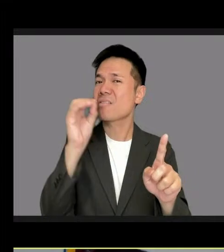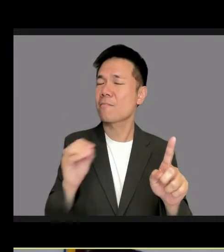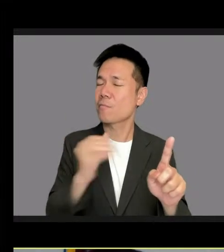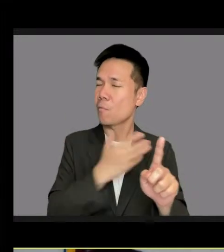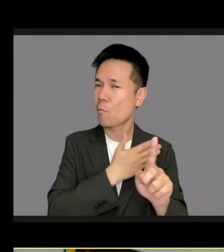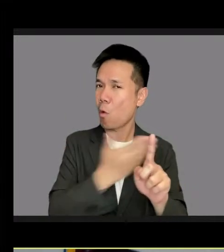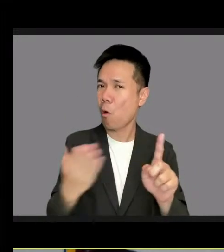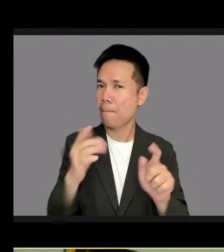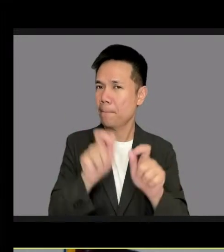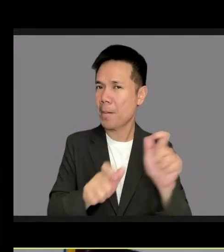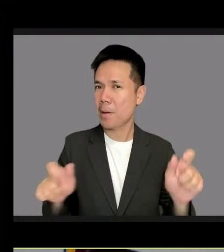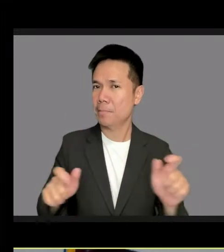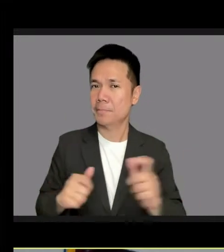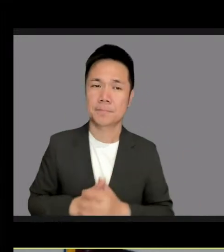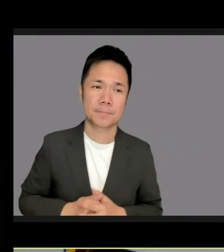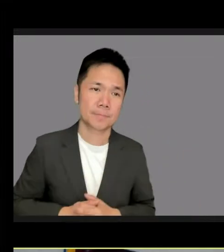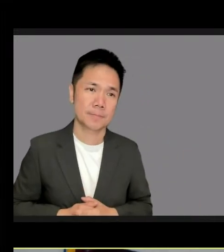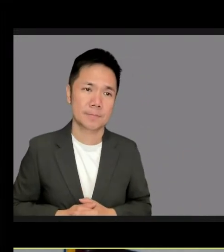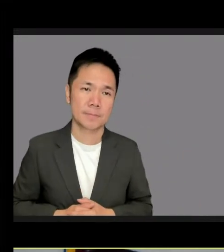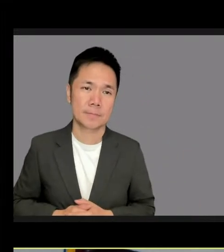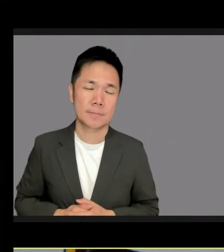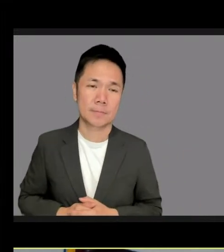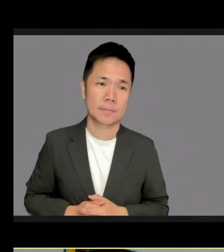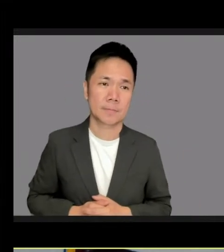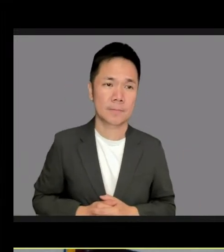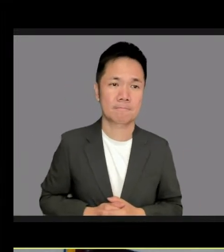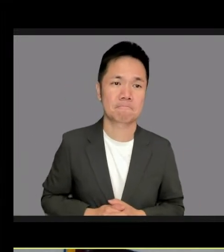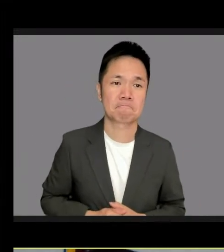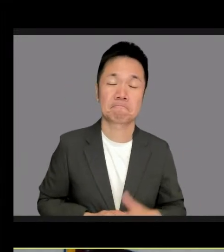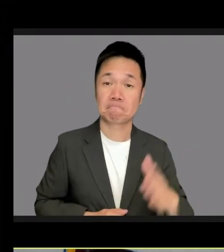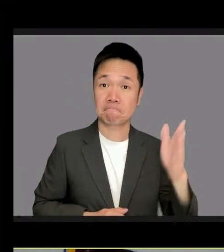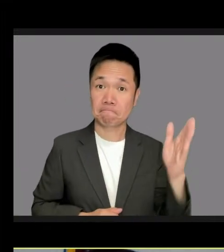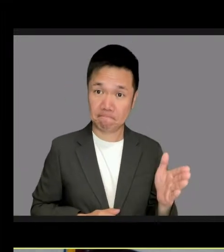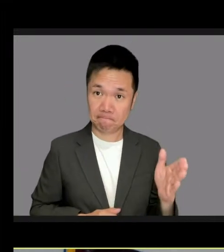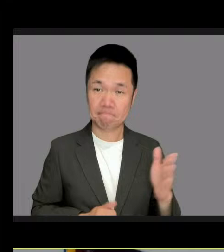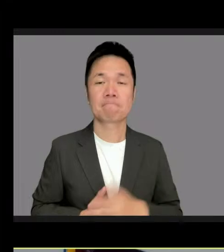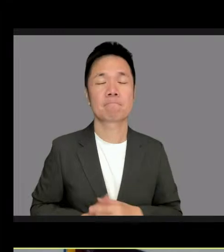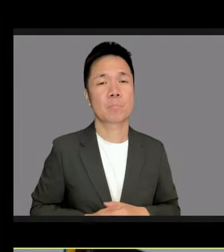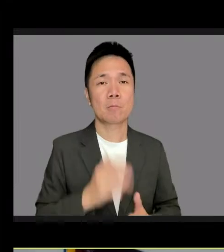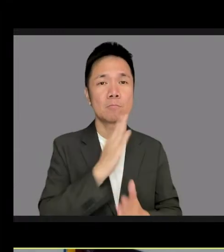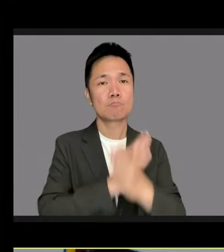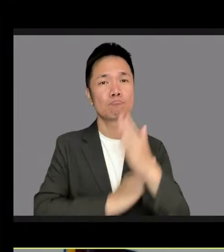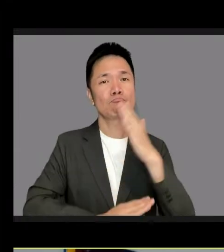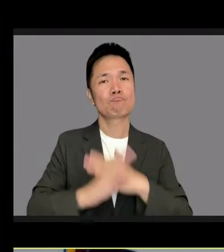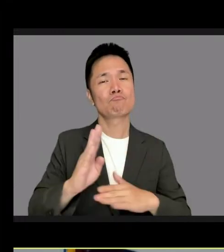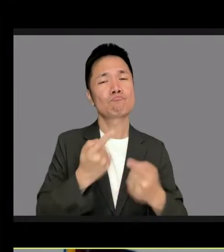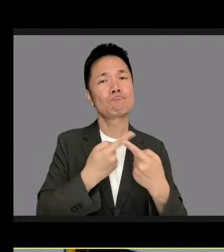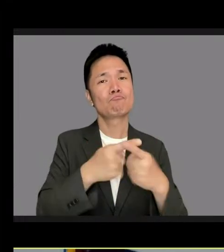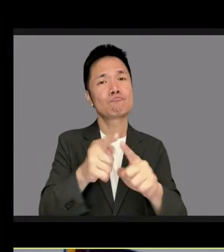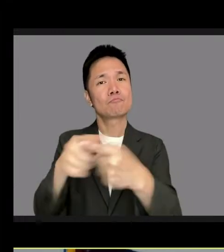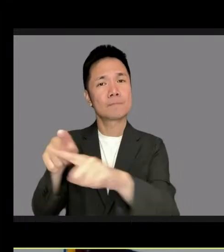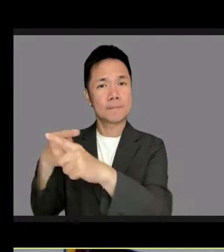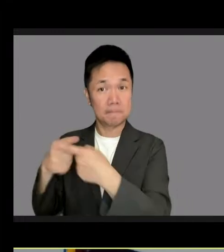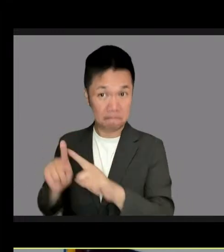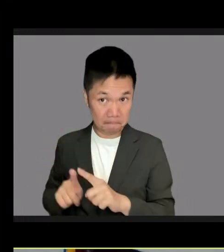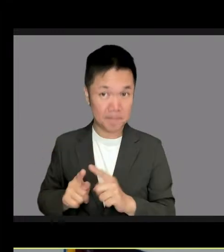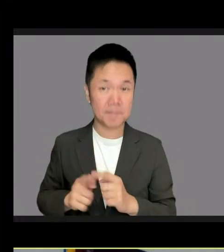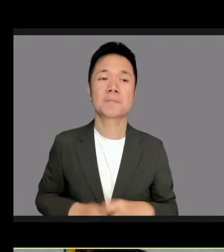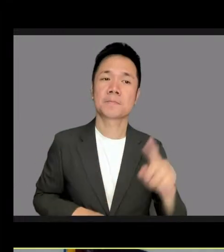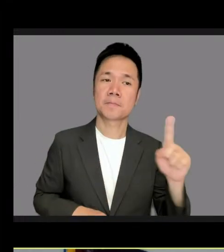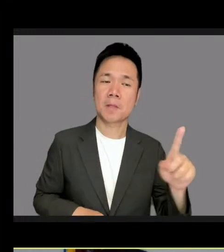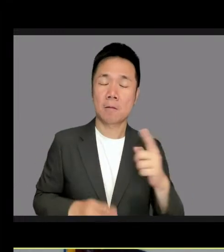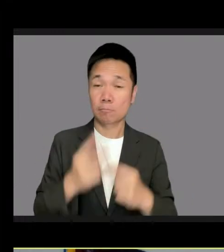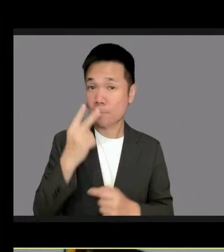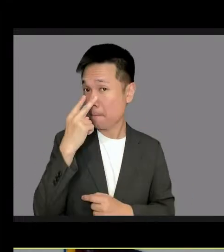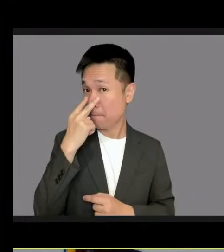Uh, Different types of people with different impairments, like there could be a visual